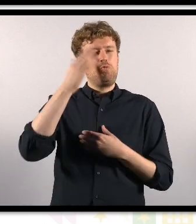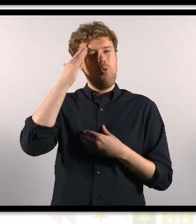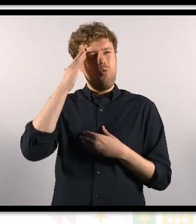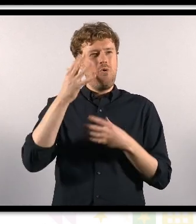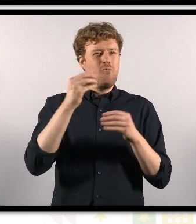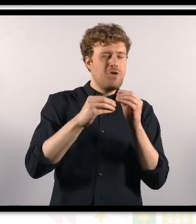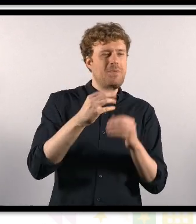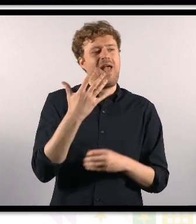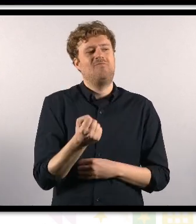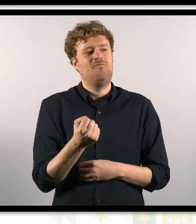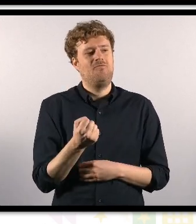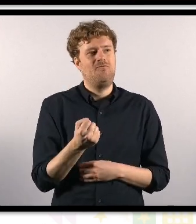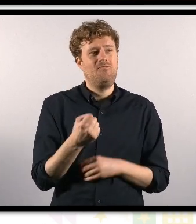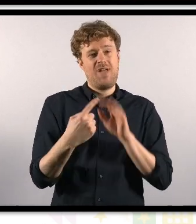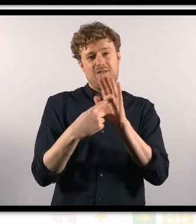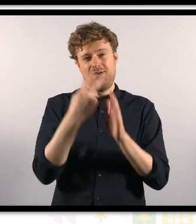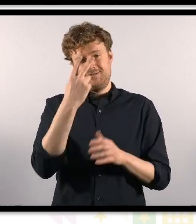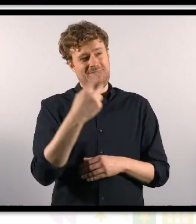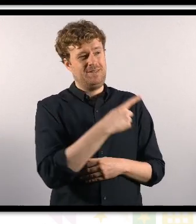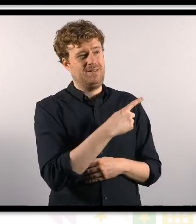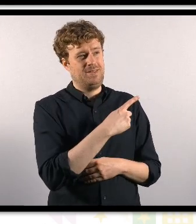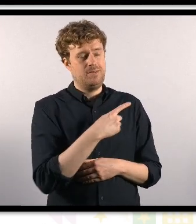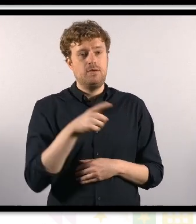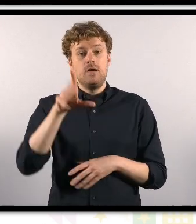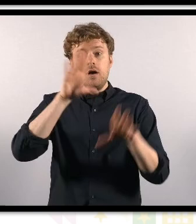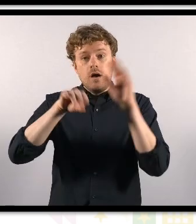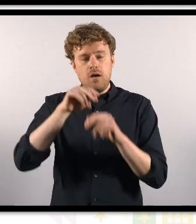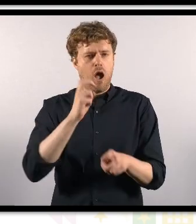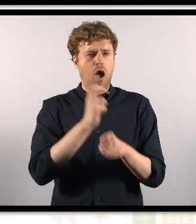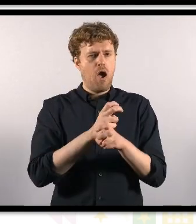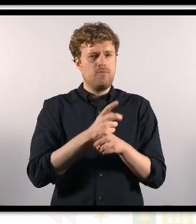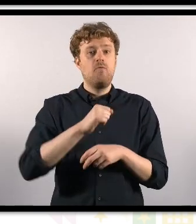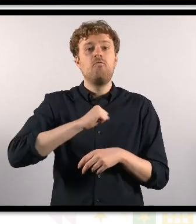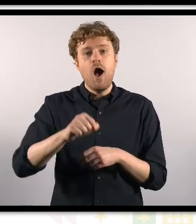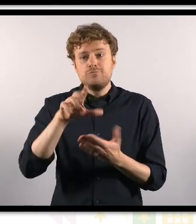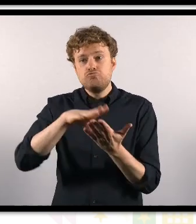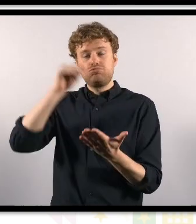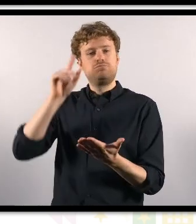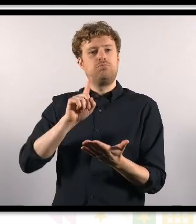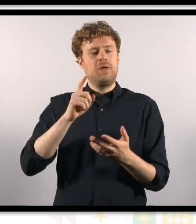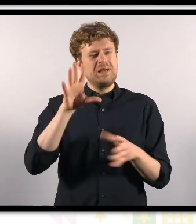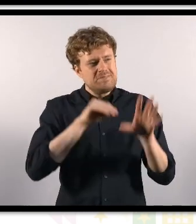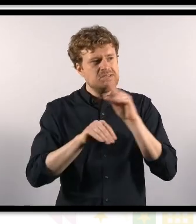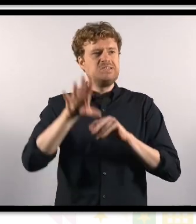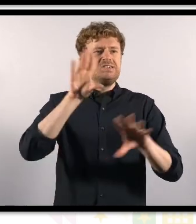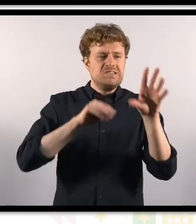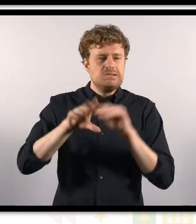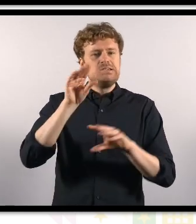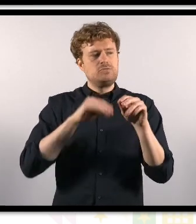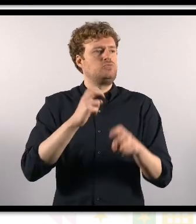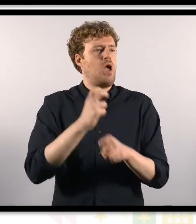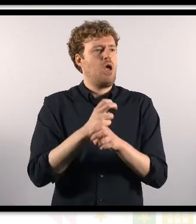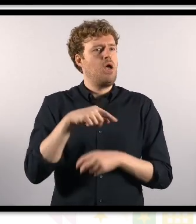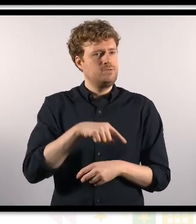interfaces, that all impacts developer productivity. And if we're honest, this all adds up to an